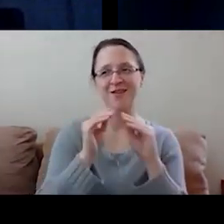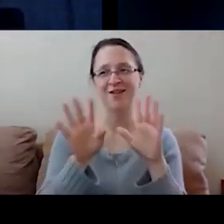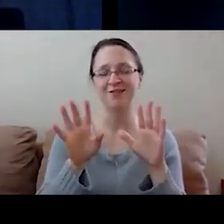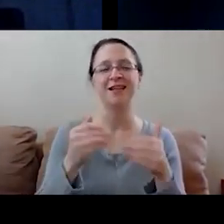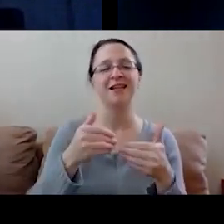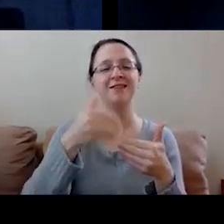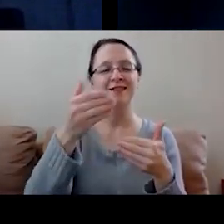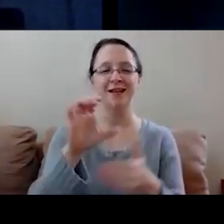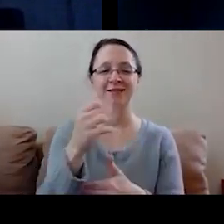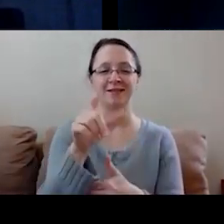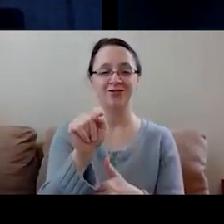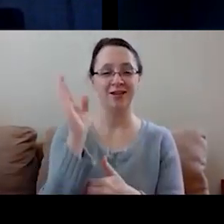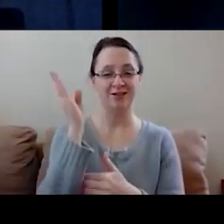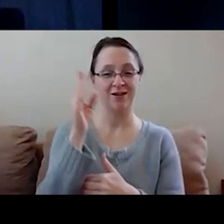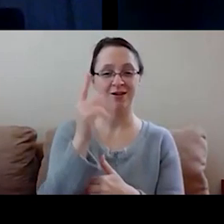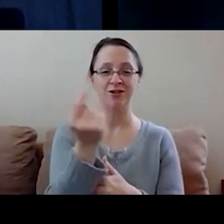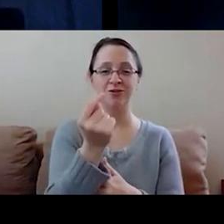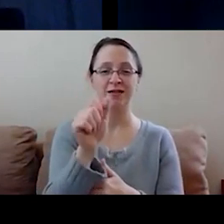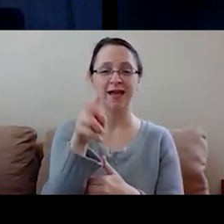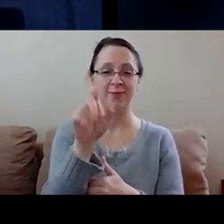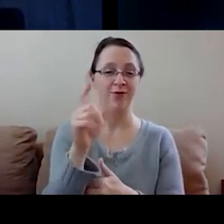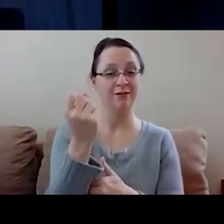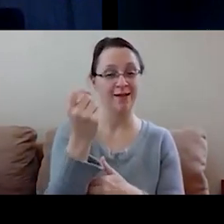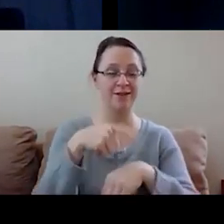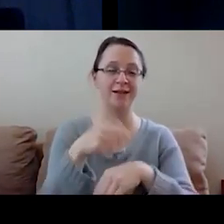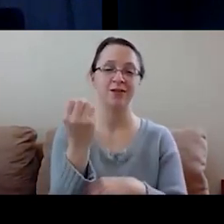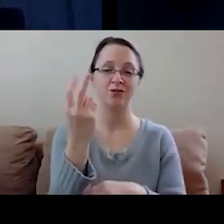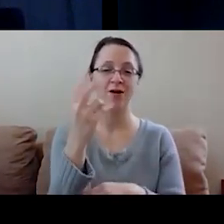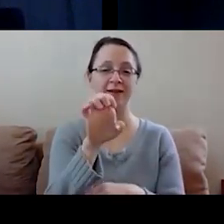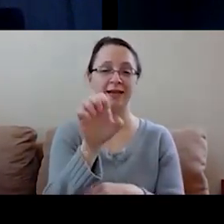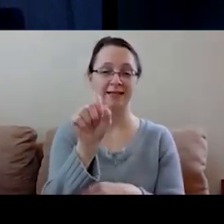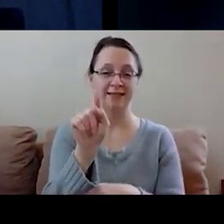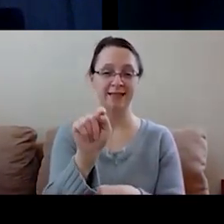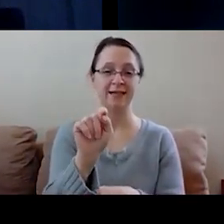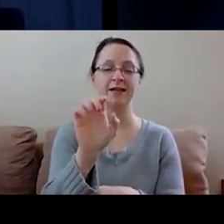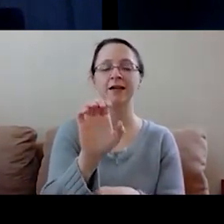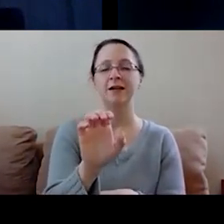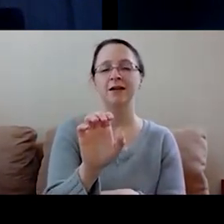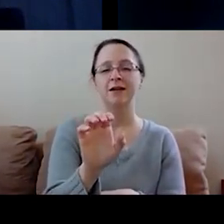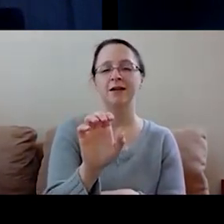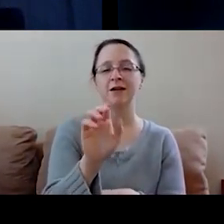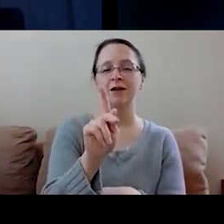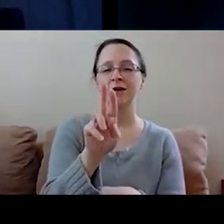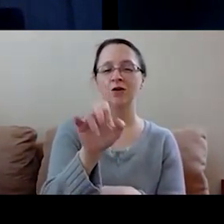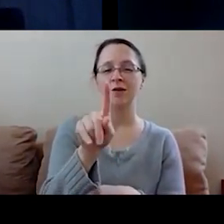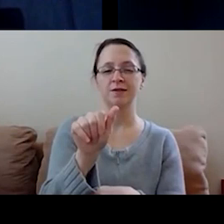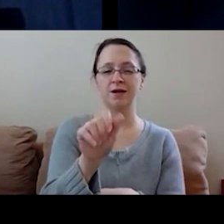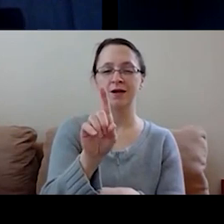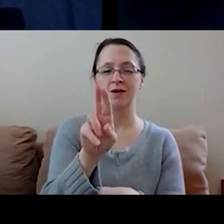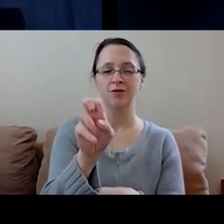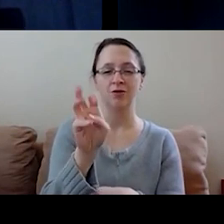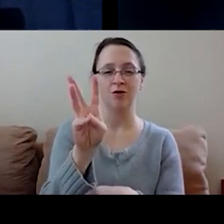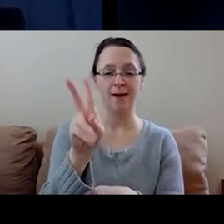our next Chet Talk on Tuesday, April 11th at noon Eastern, when we'll be speaking with Krista Drobak. Krista Drobak is a health